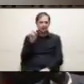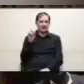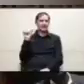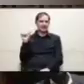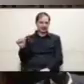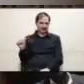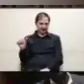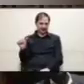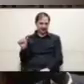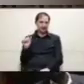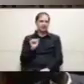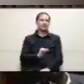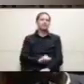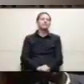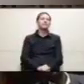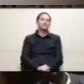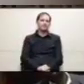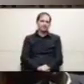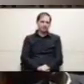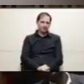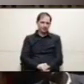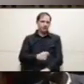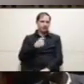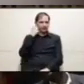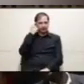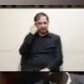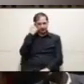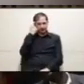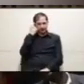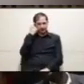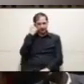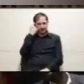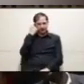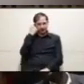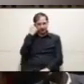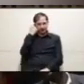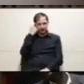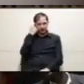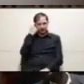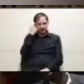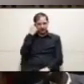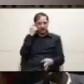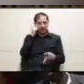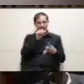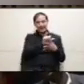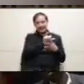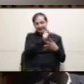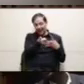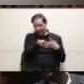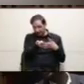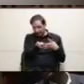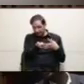2006. 2006. He served 5 years there. Then he was the,